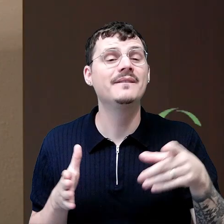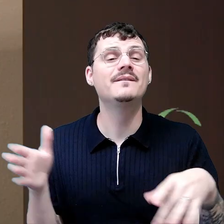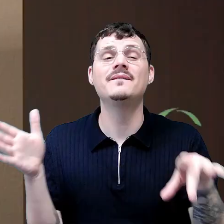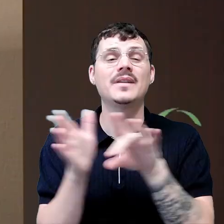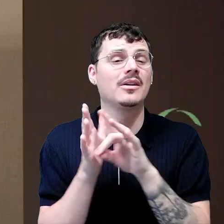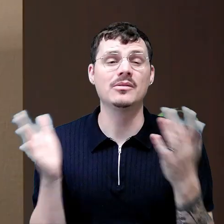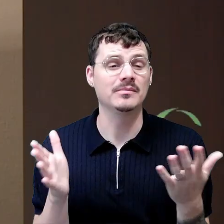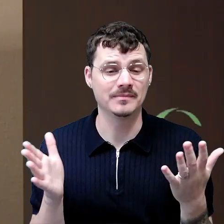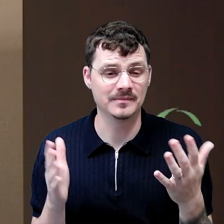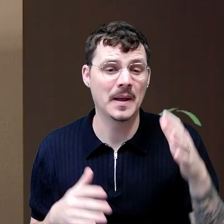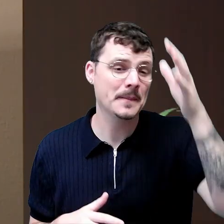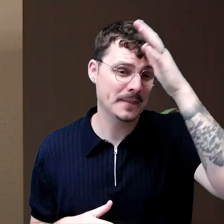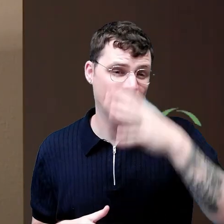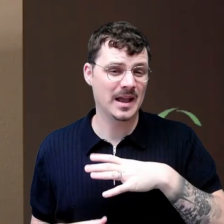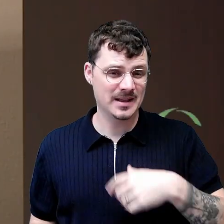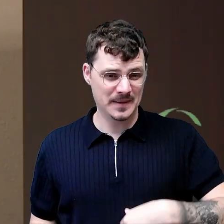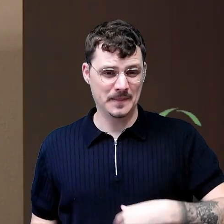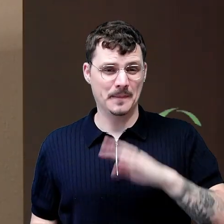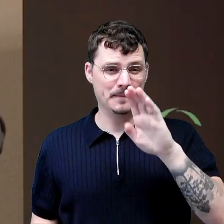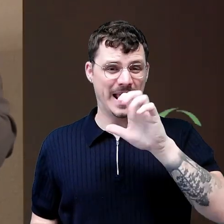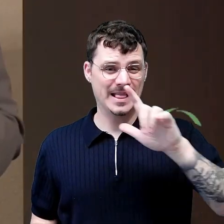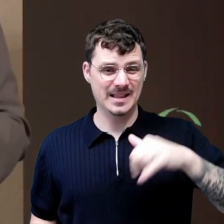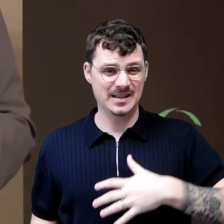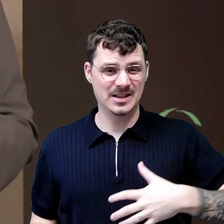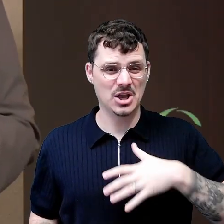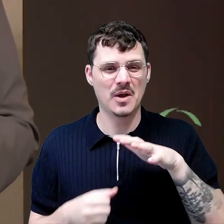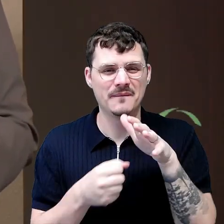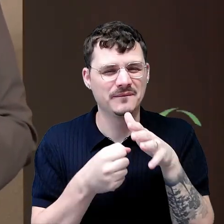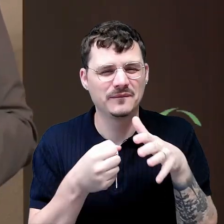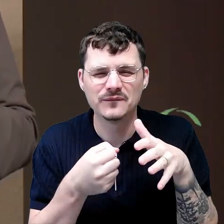man had a belly full of